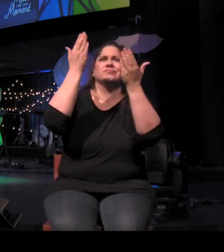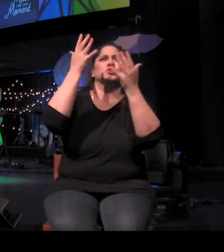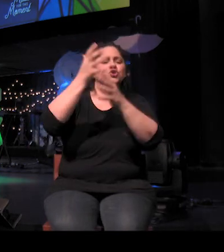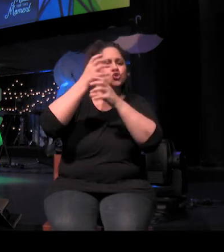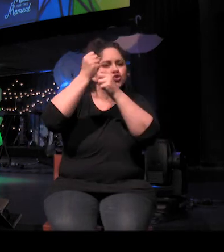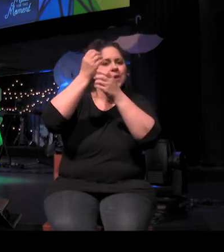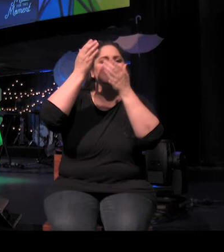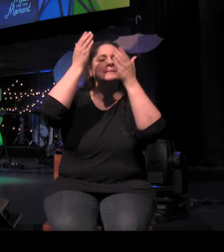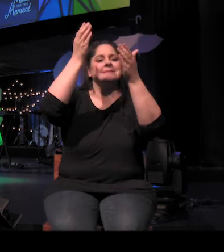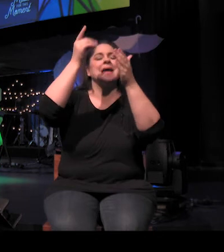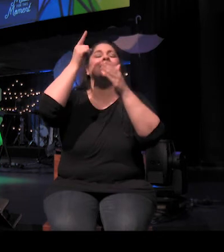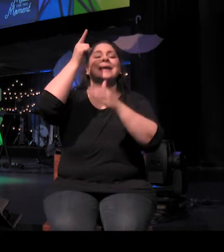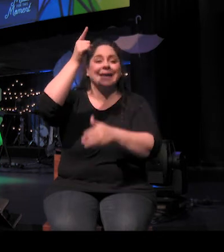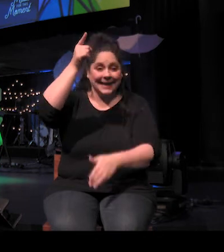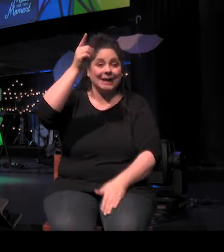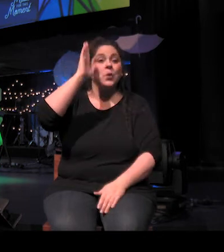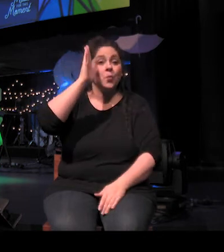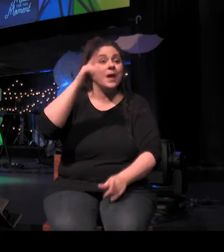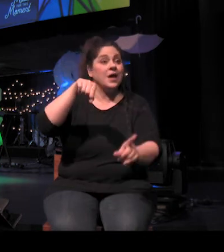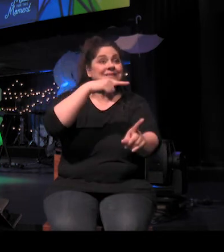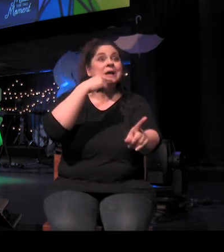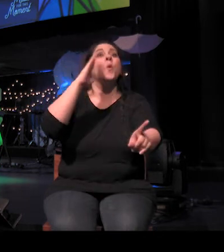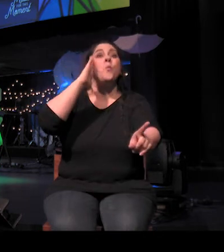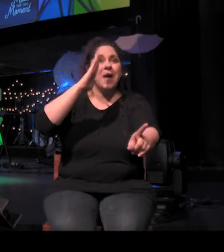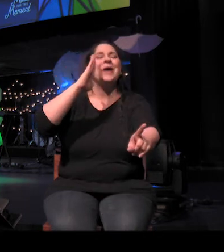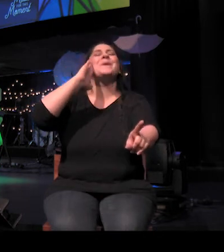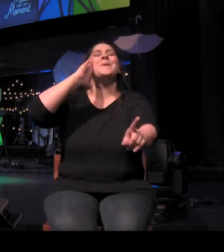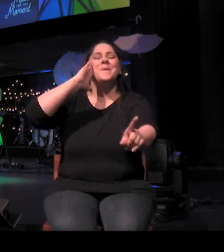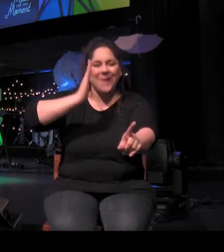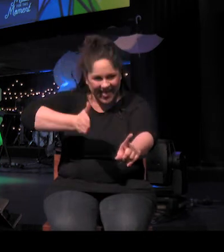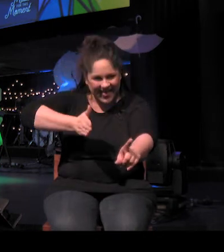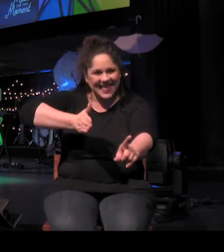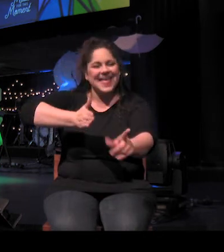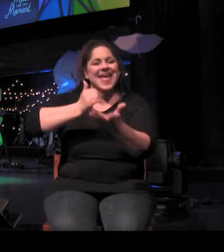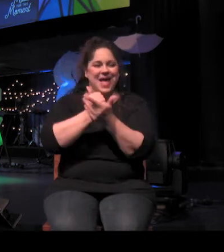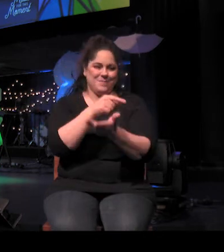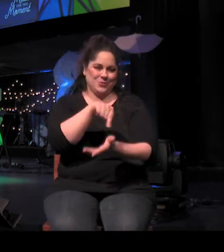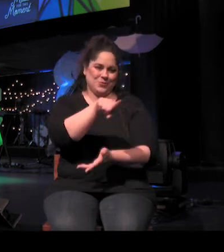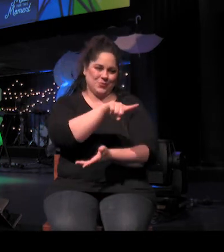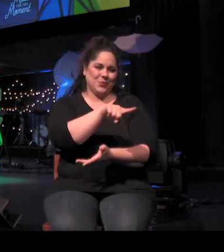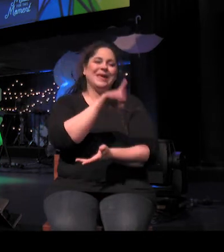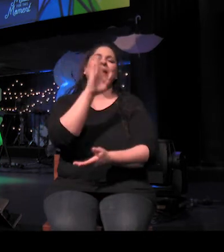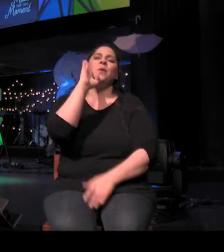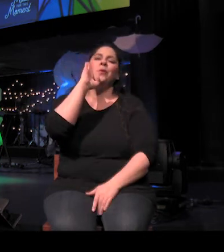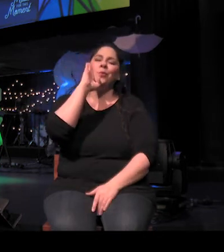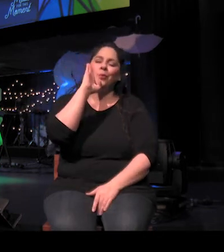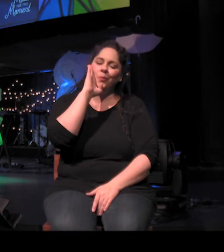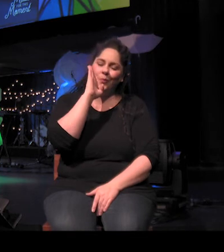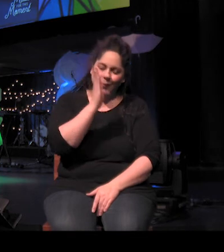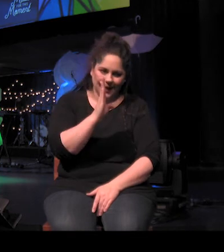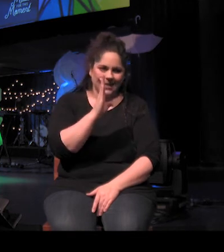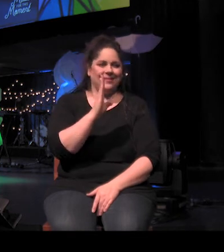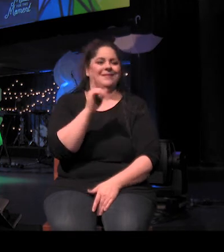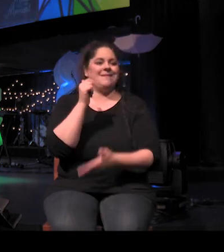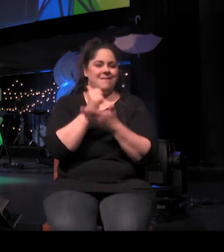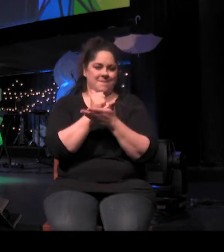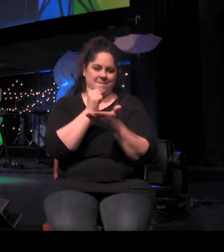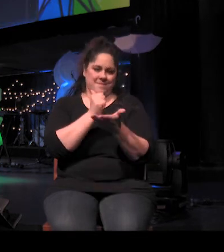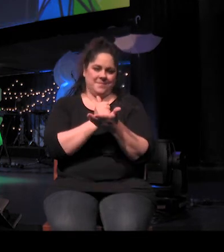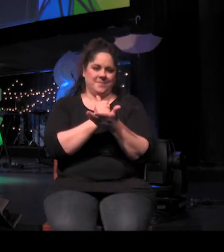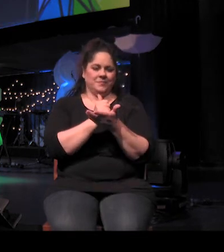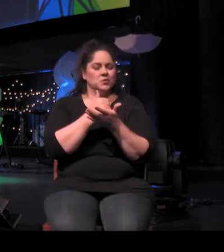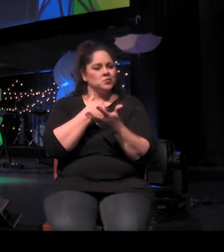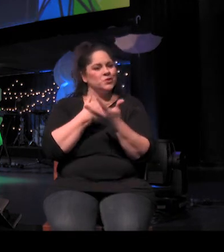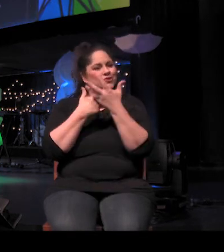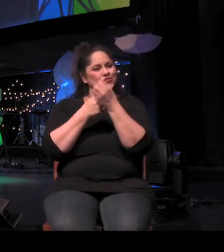he will. Everybody say will. He will help you. These are promises we can hold on to. So when